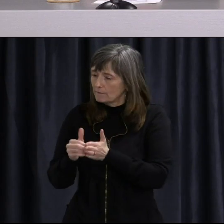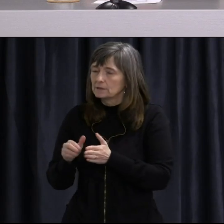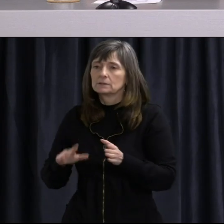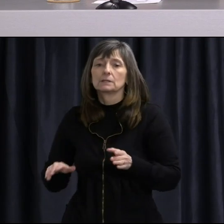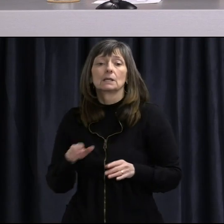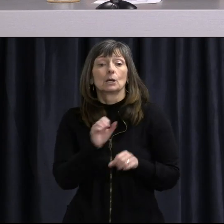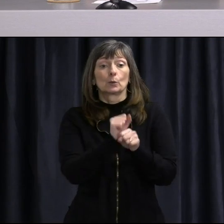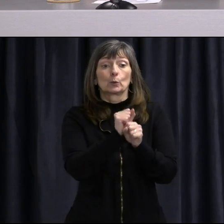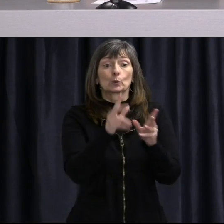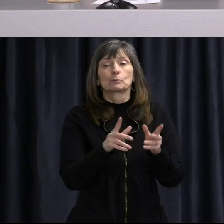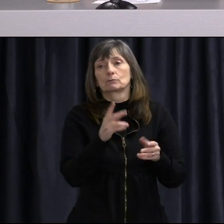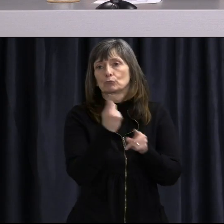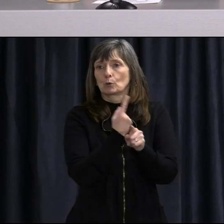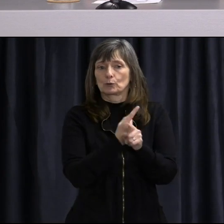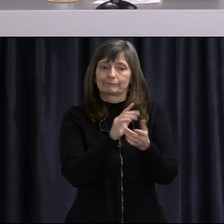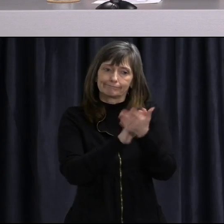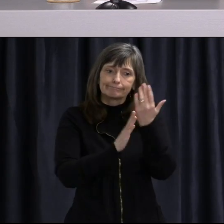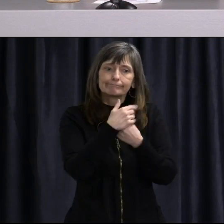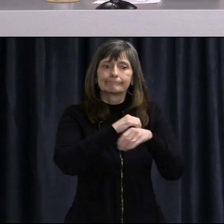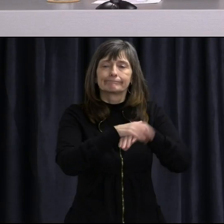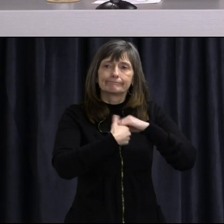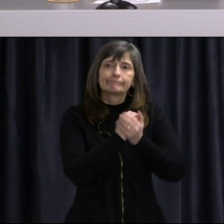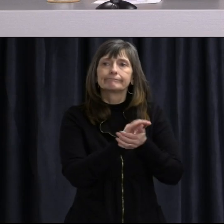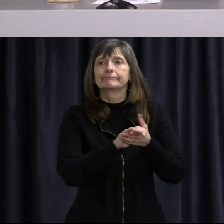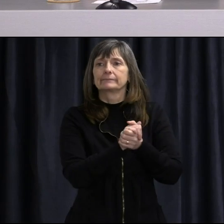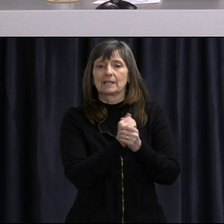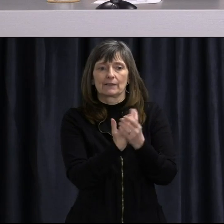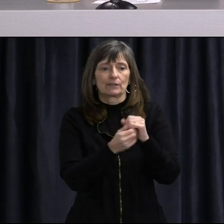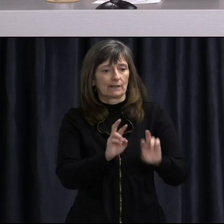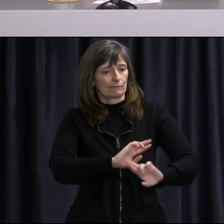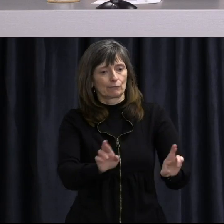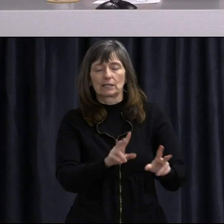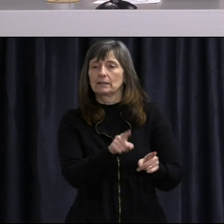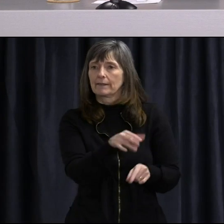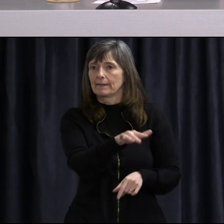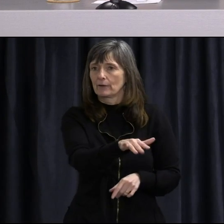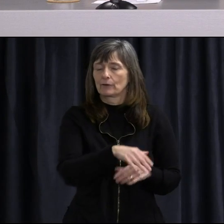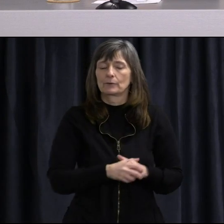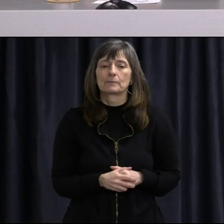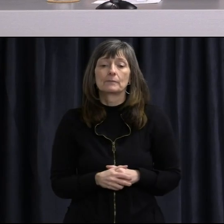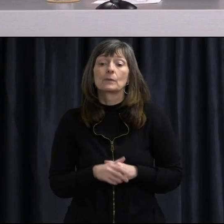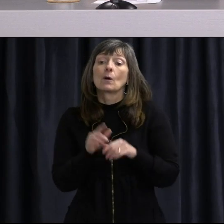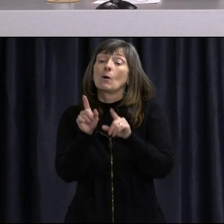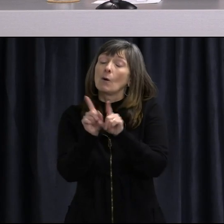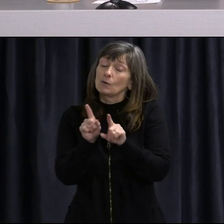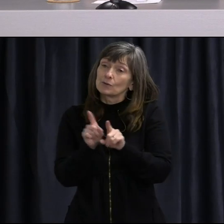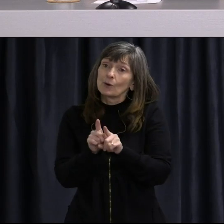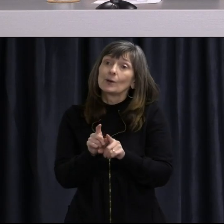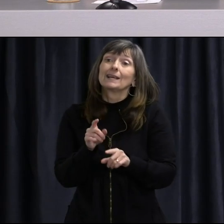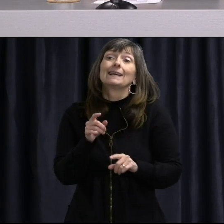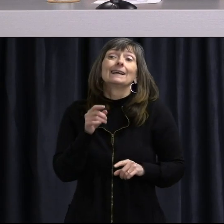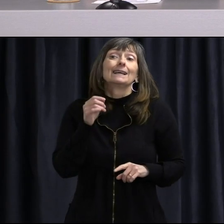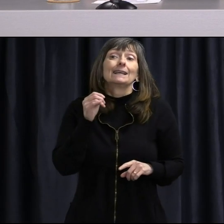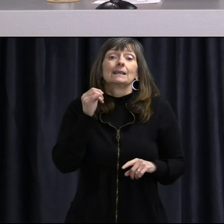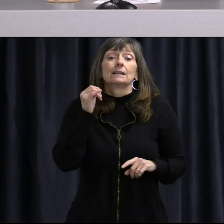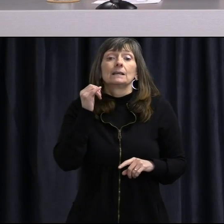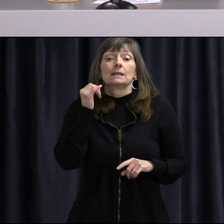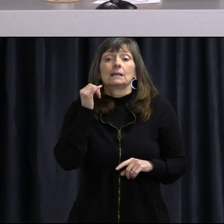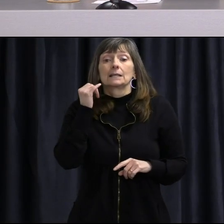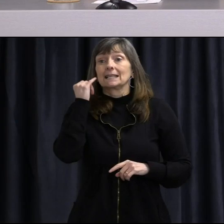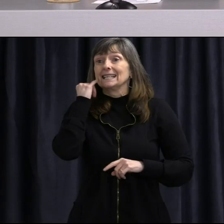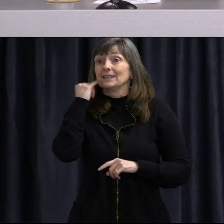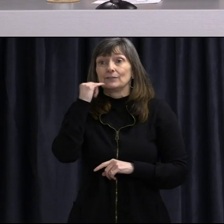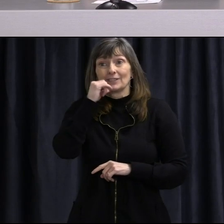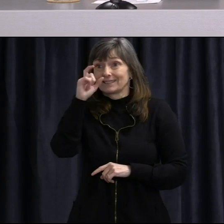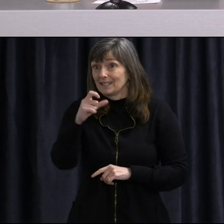with proper hand washing and hand sanitizers being available, and for people to avoid going out